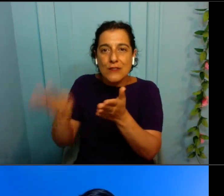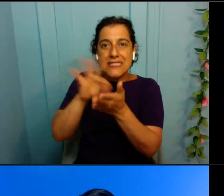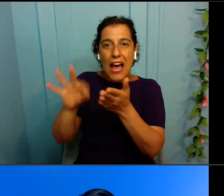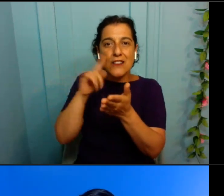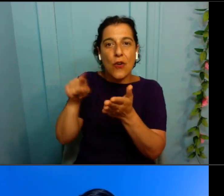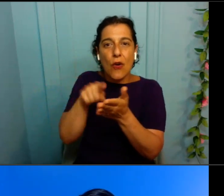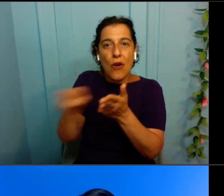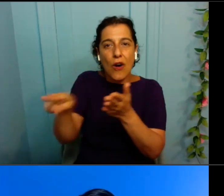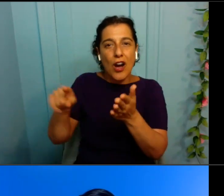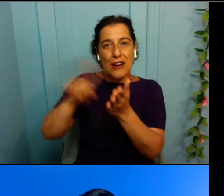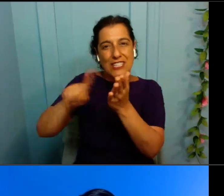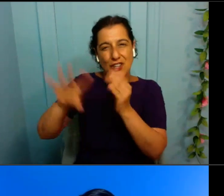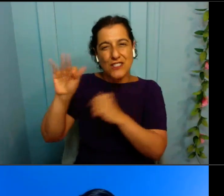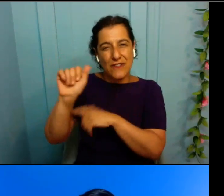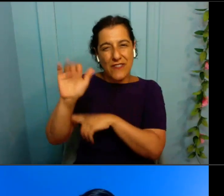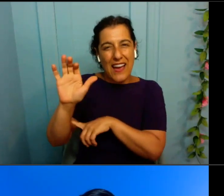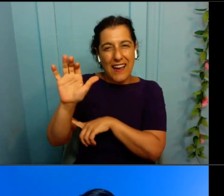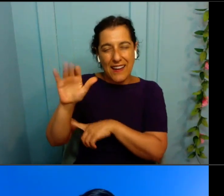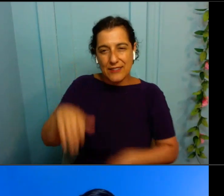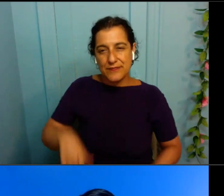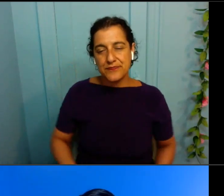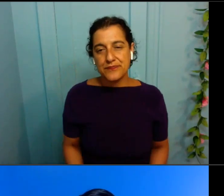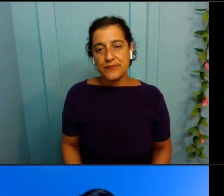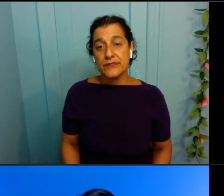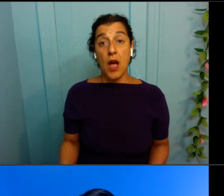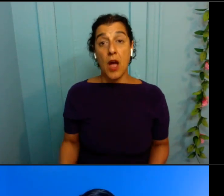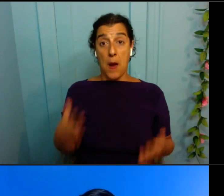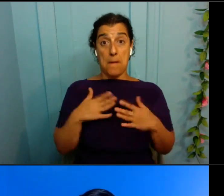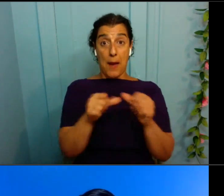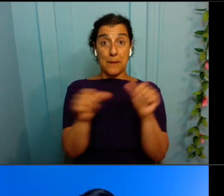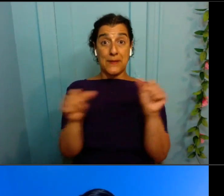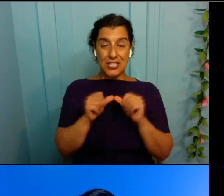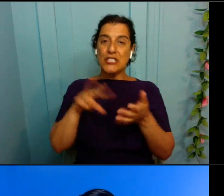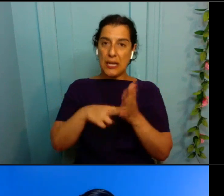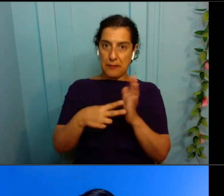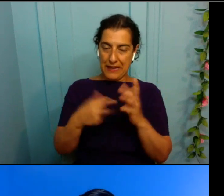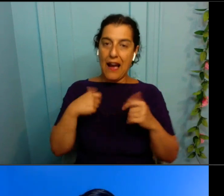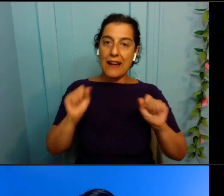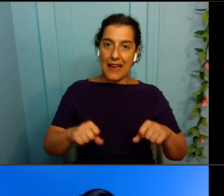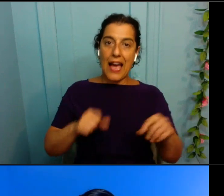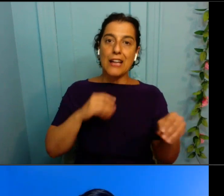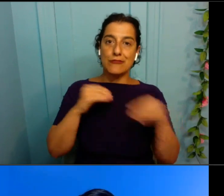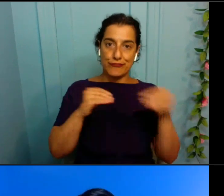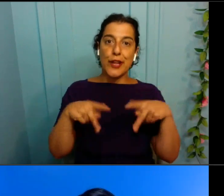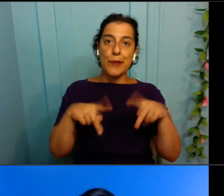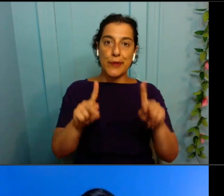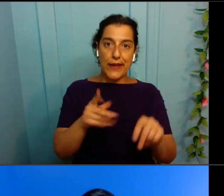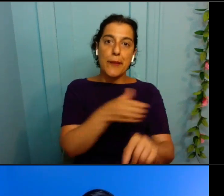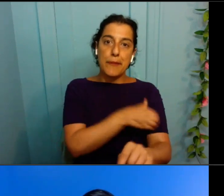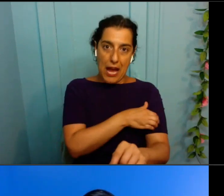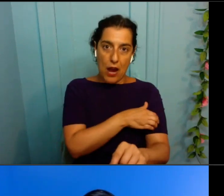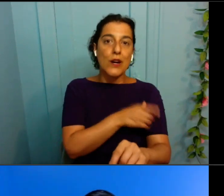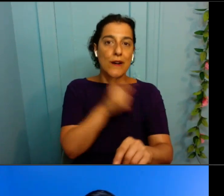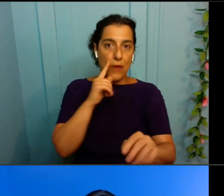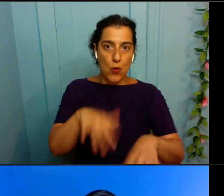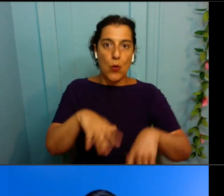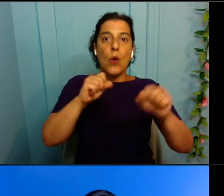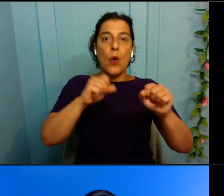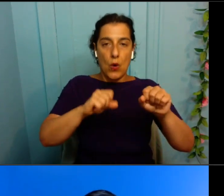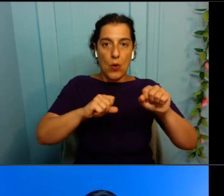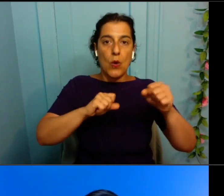research faculty. So my position gives me a lot of privilege and power to do this kind of thing in a way that